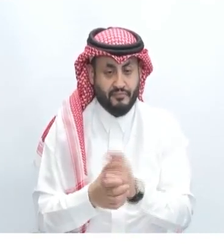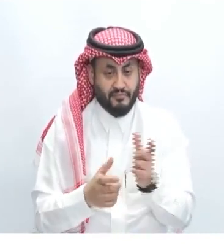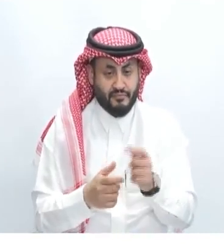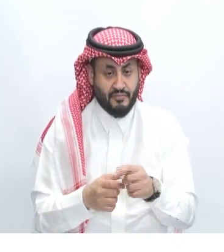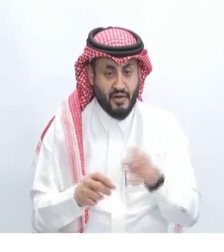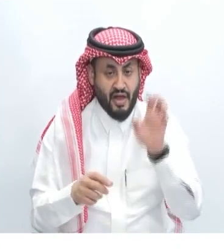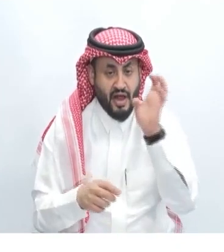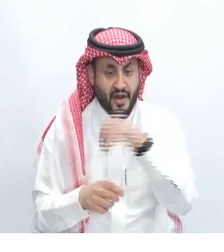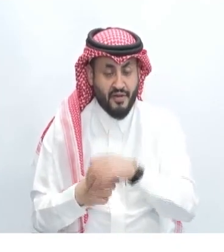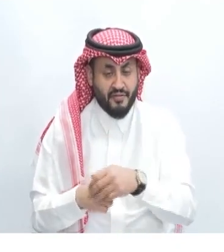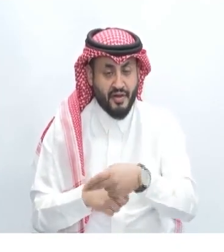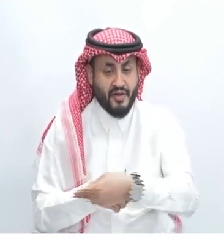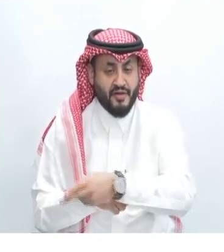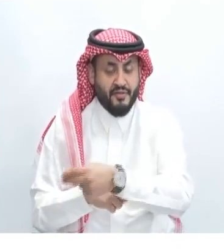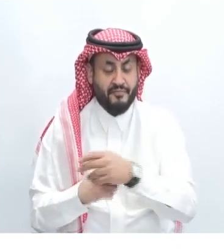the tail.